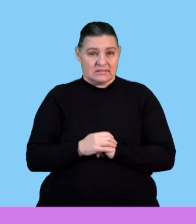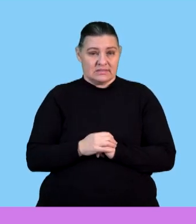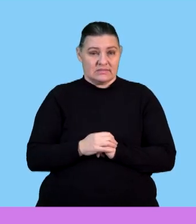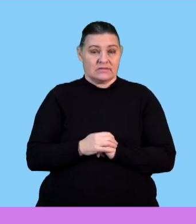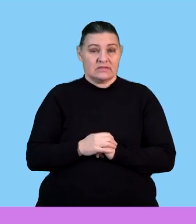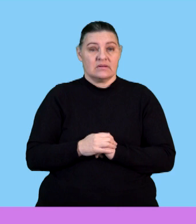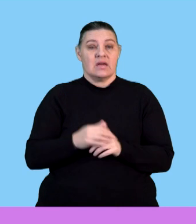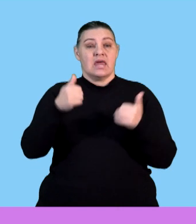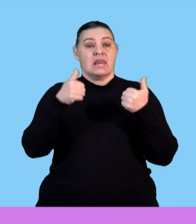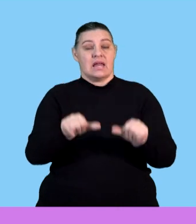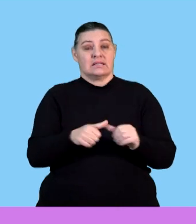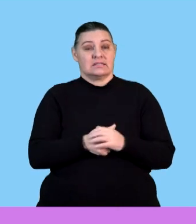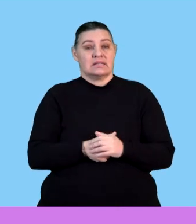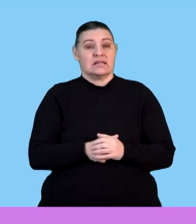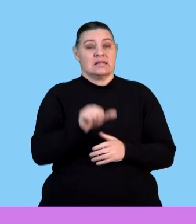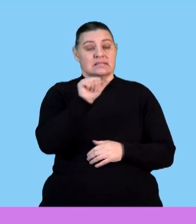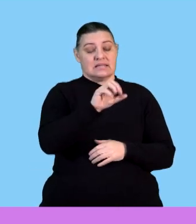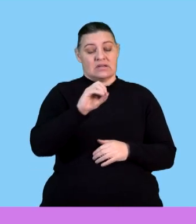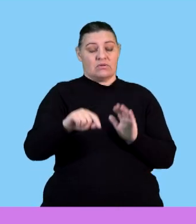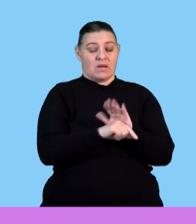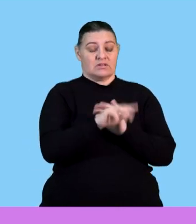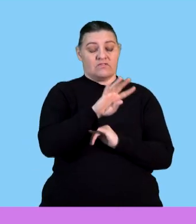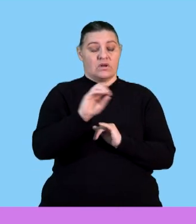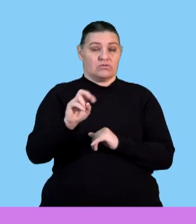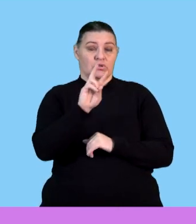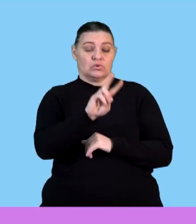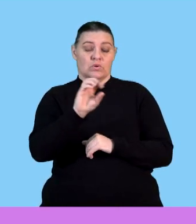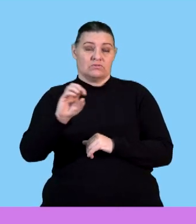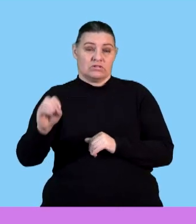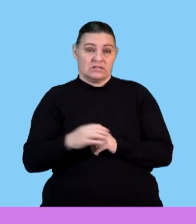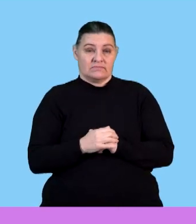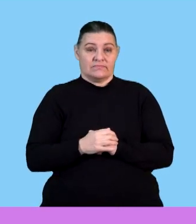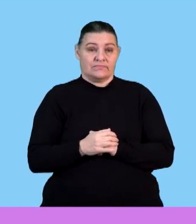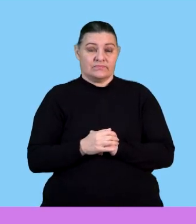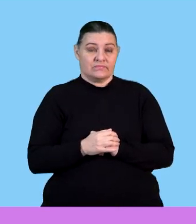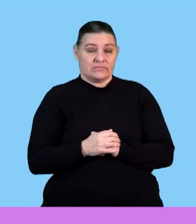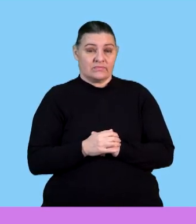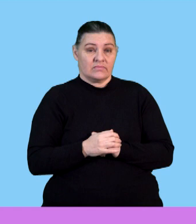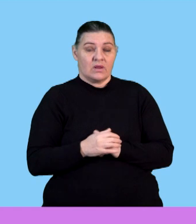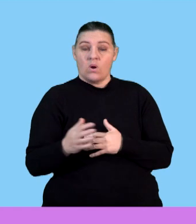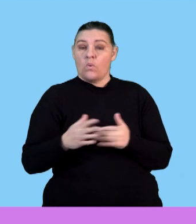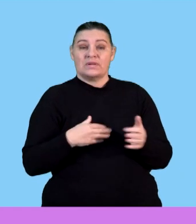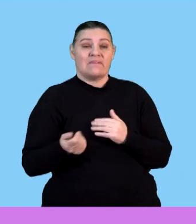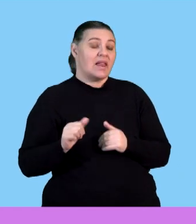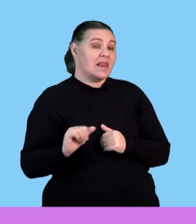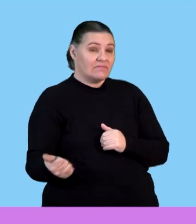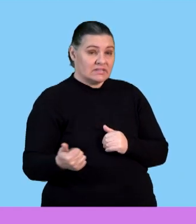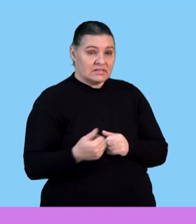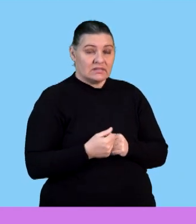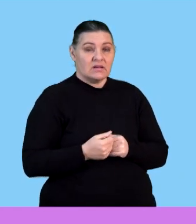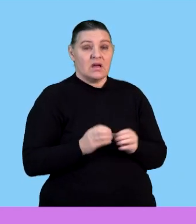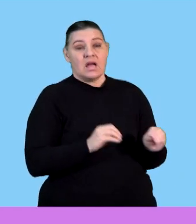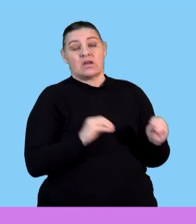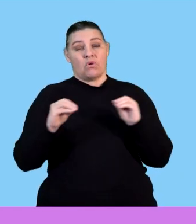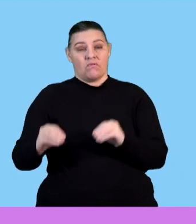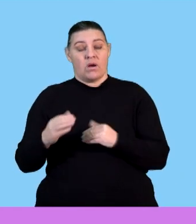350. The next block, 600 minus 400, leaves me with 200. And whatever else we have, that